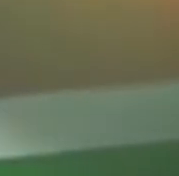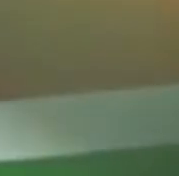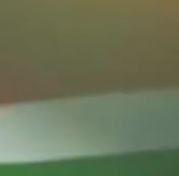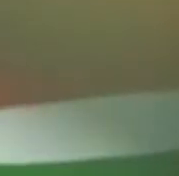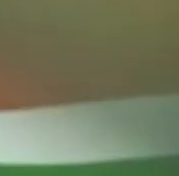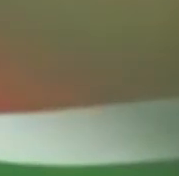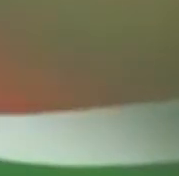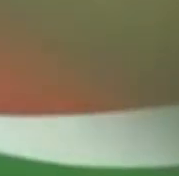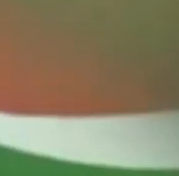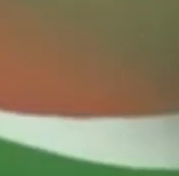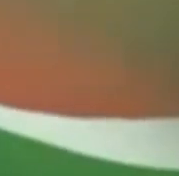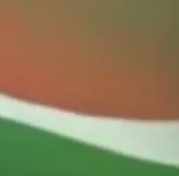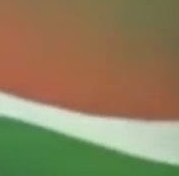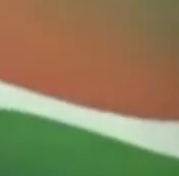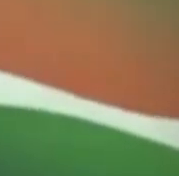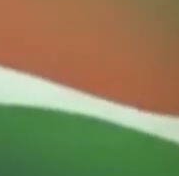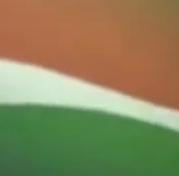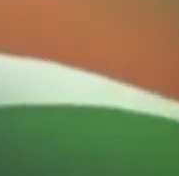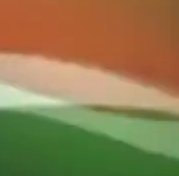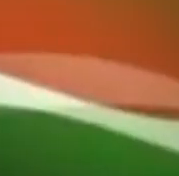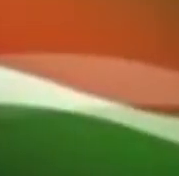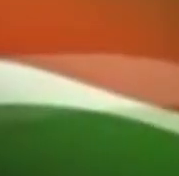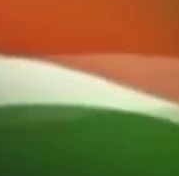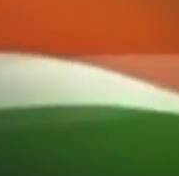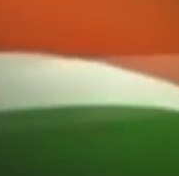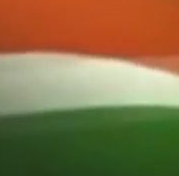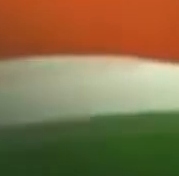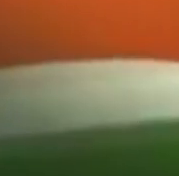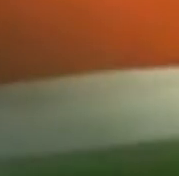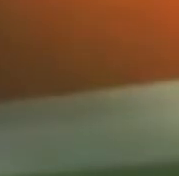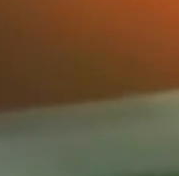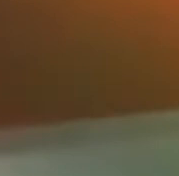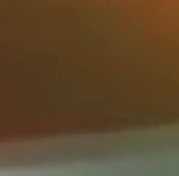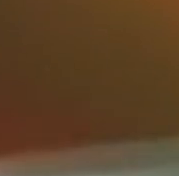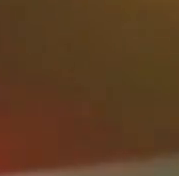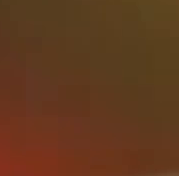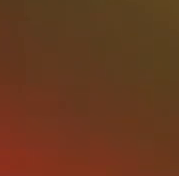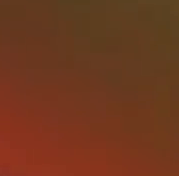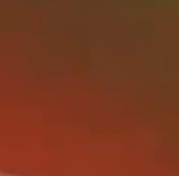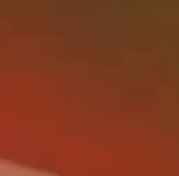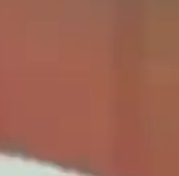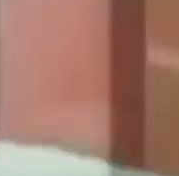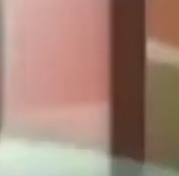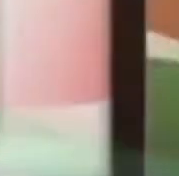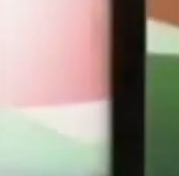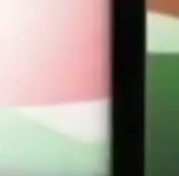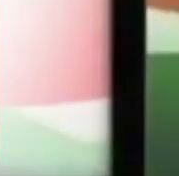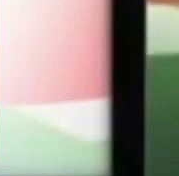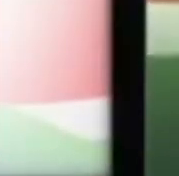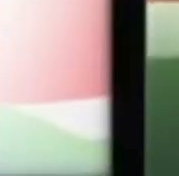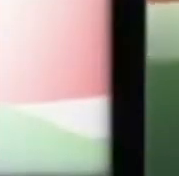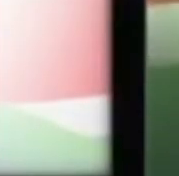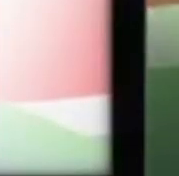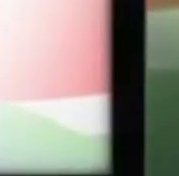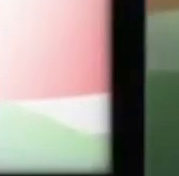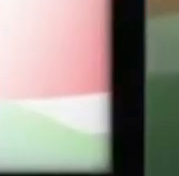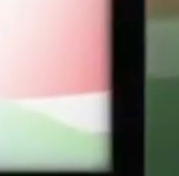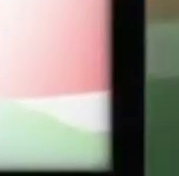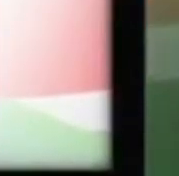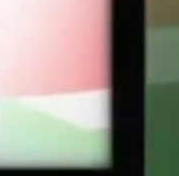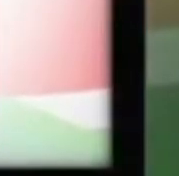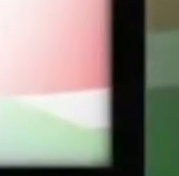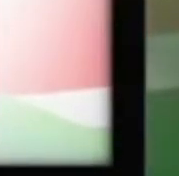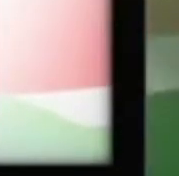the nation every day from 1 till 2 p.m. on MBCITV